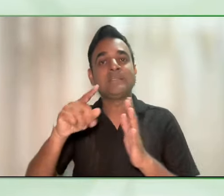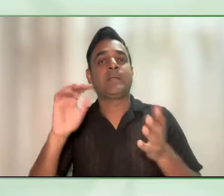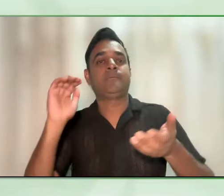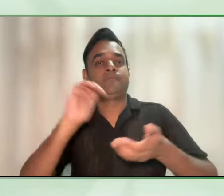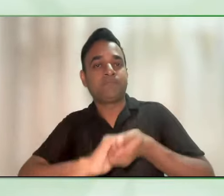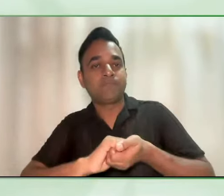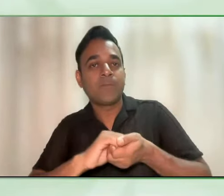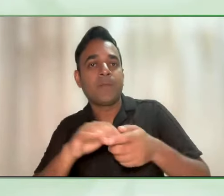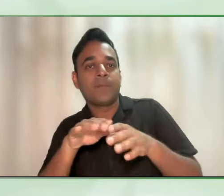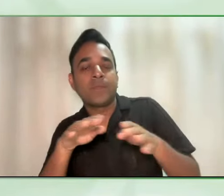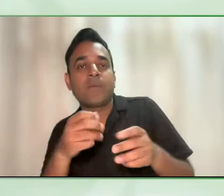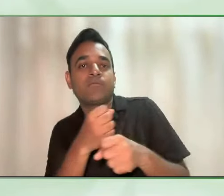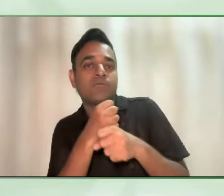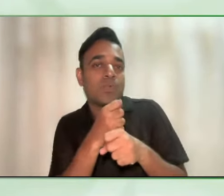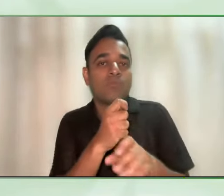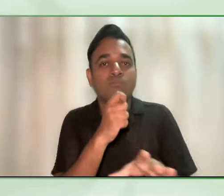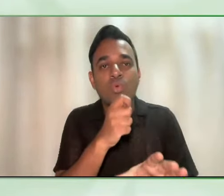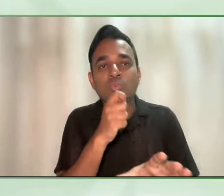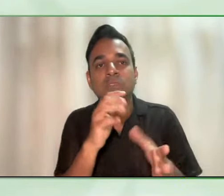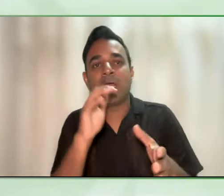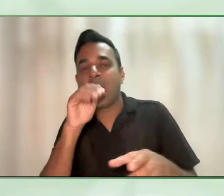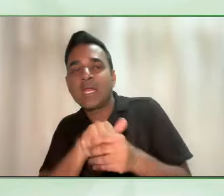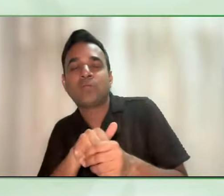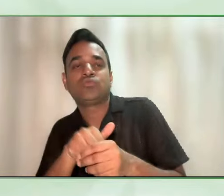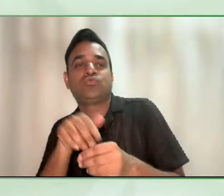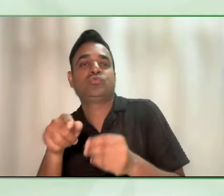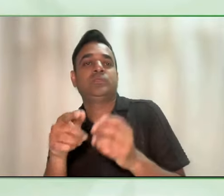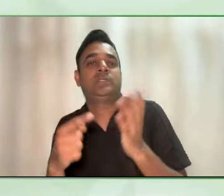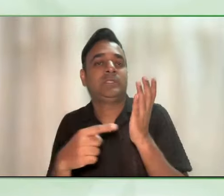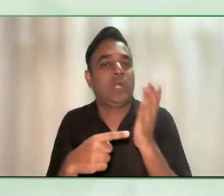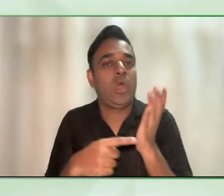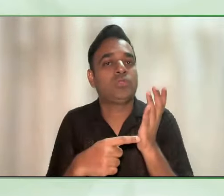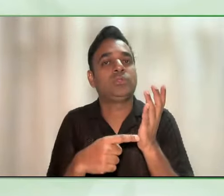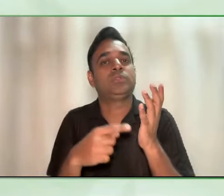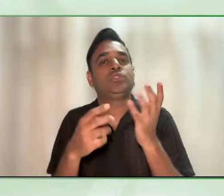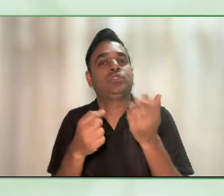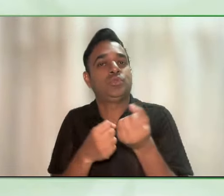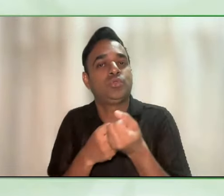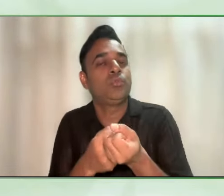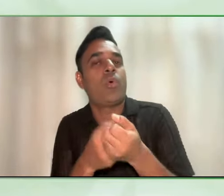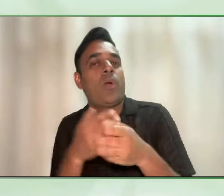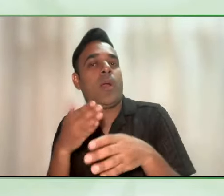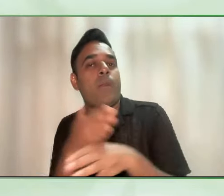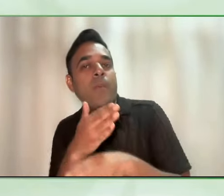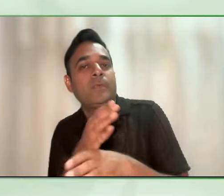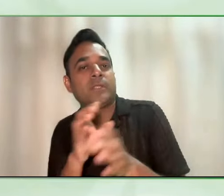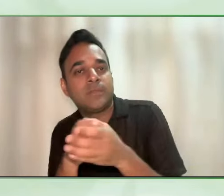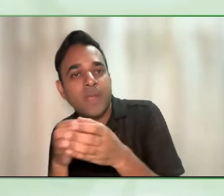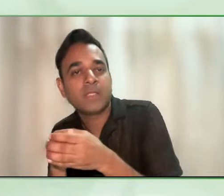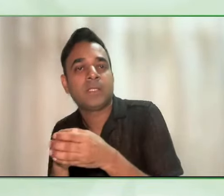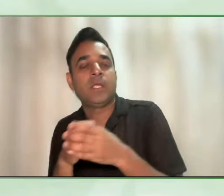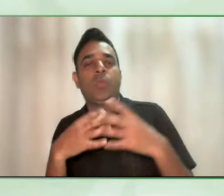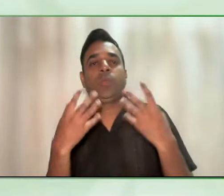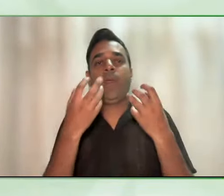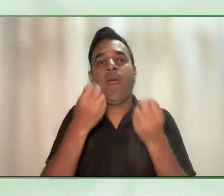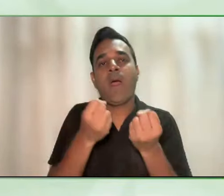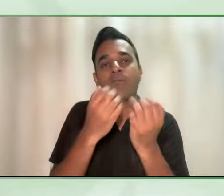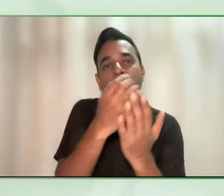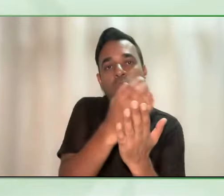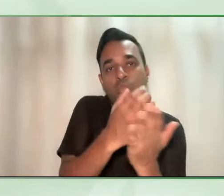support beneficiaries in an individual level. For example, we have a beneficiary, Aris, that he's now working as a